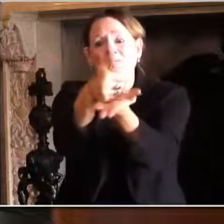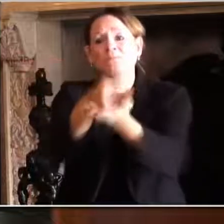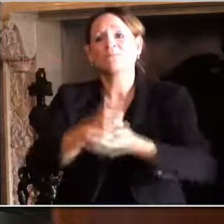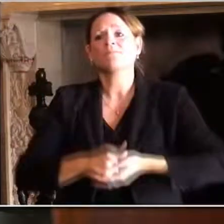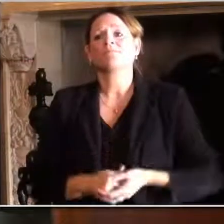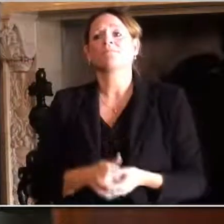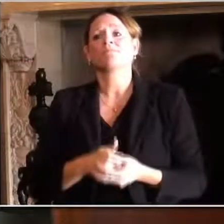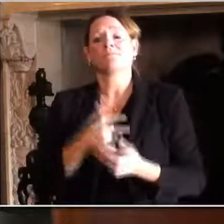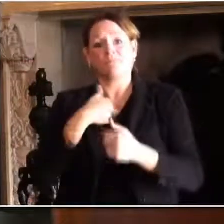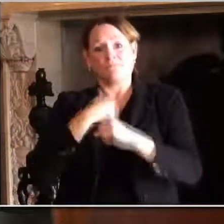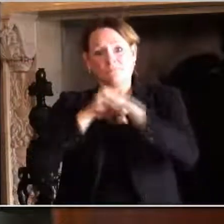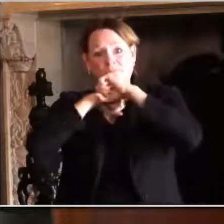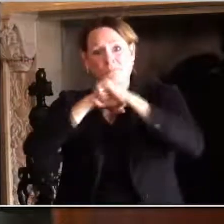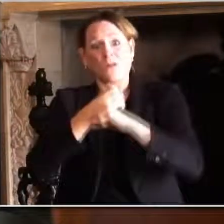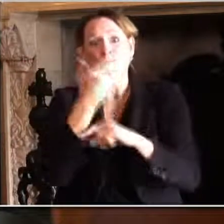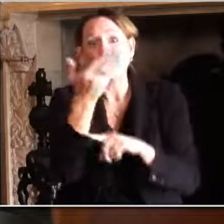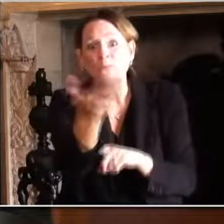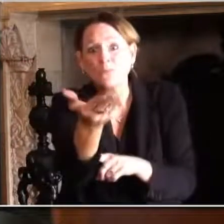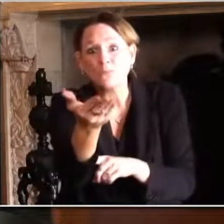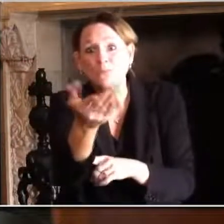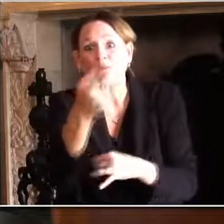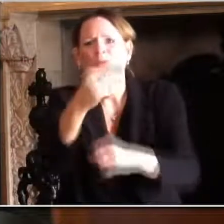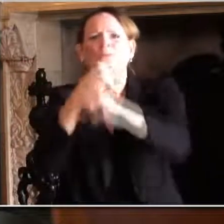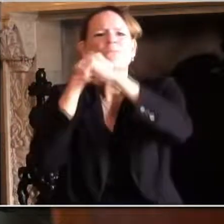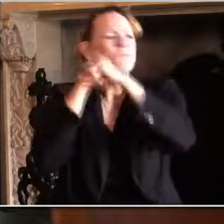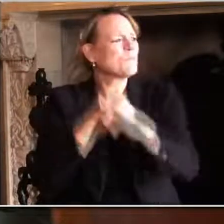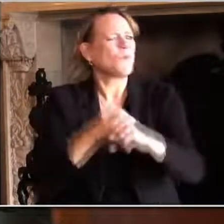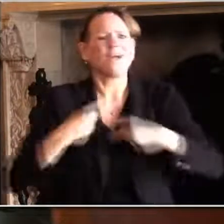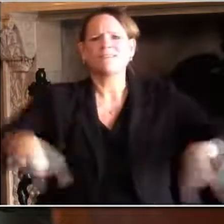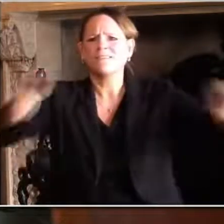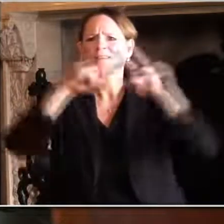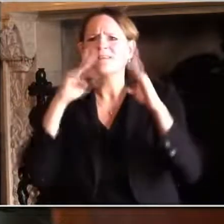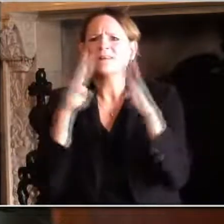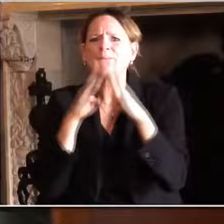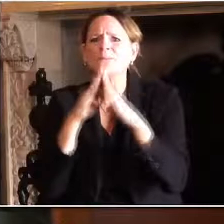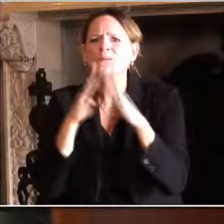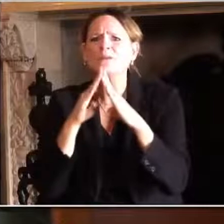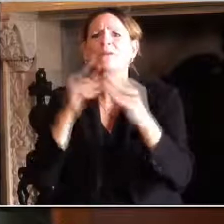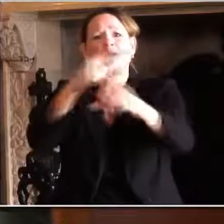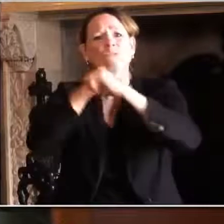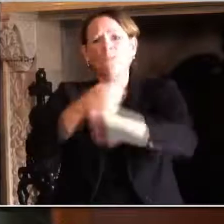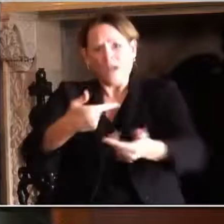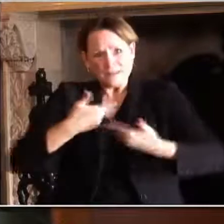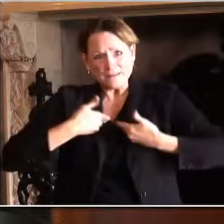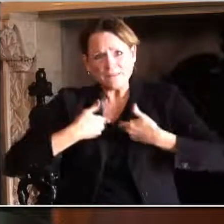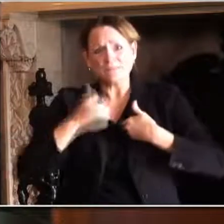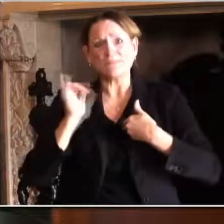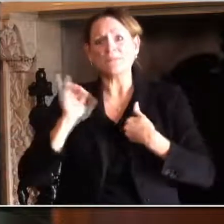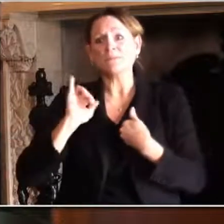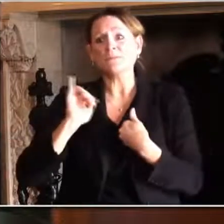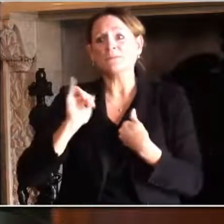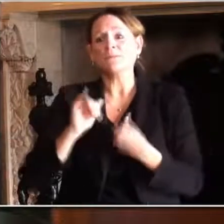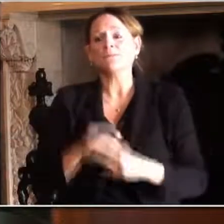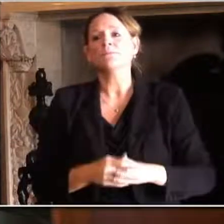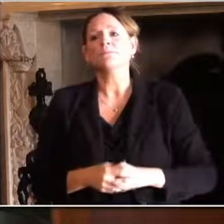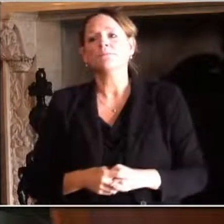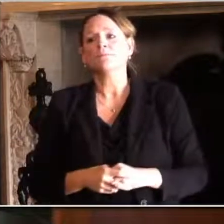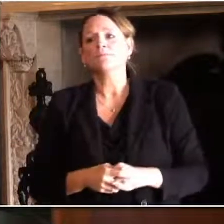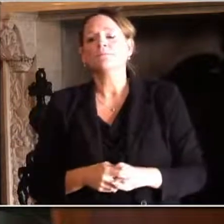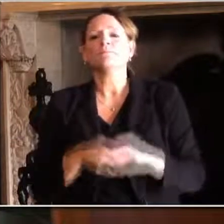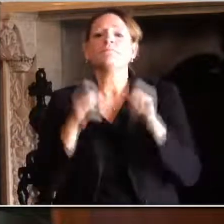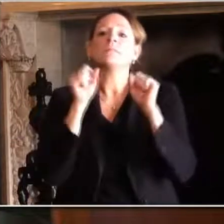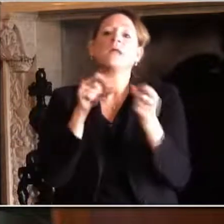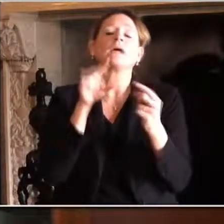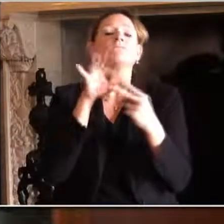protecting your community and by extension, yourself. Face coverings don't replace physical distancing or washing your hands,